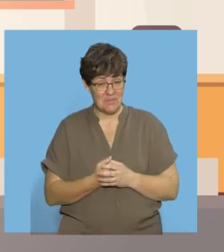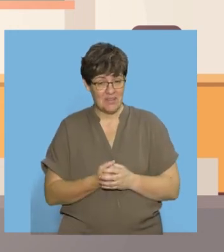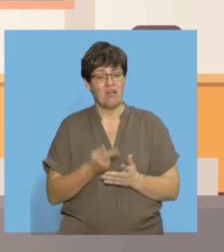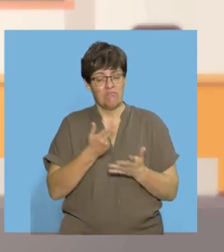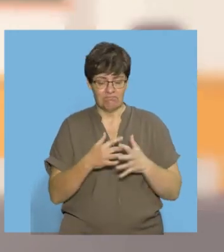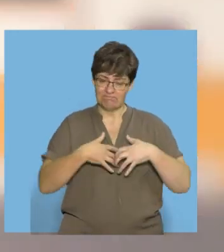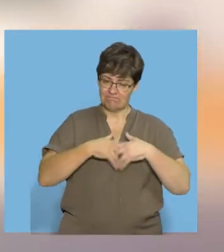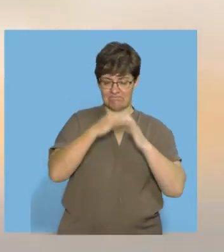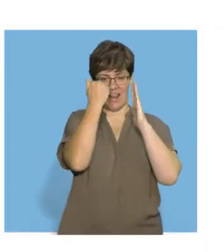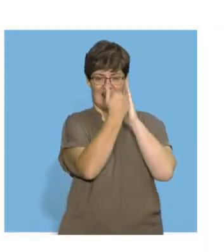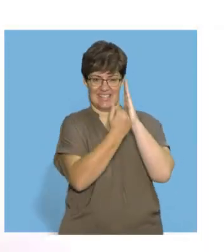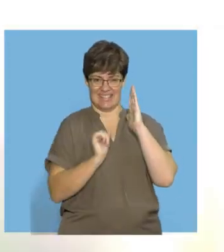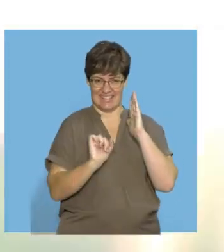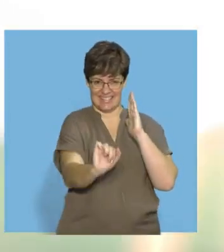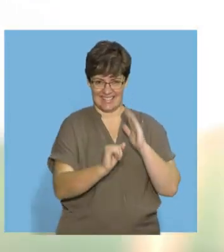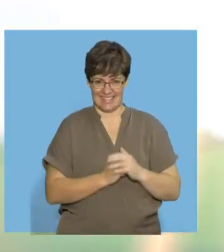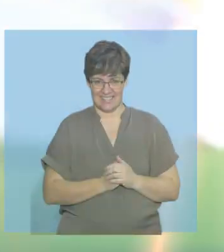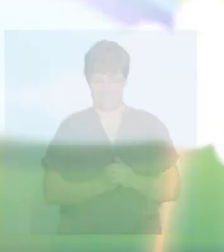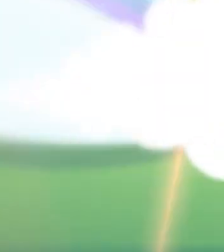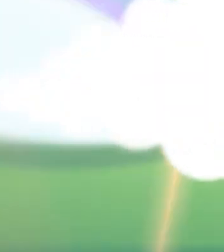People,